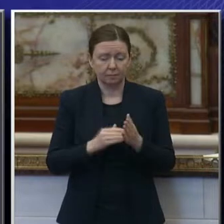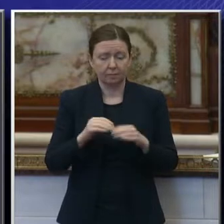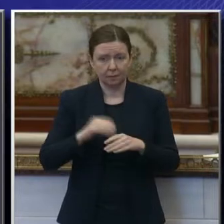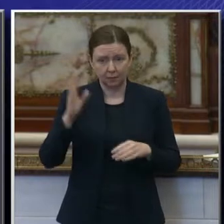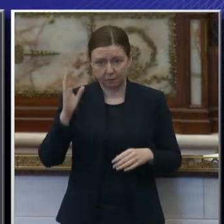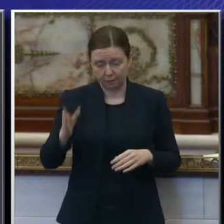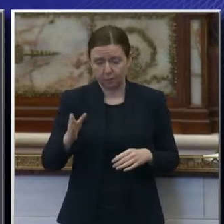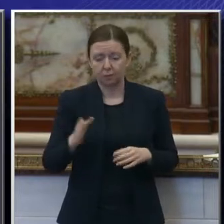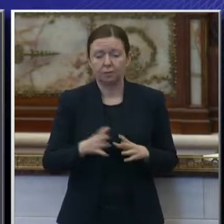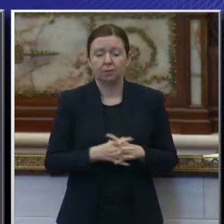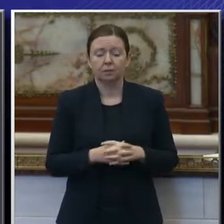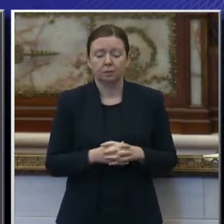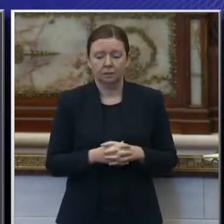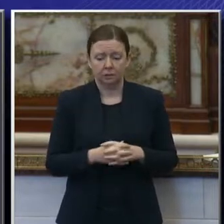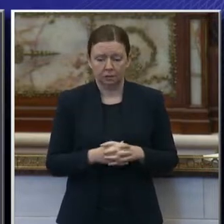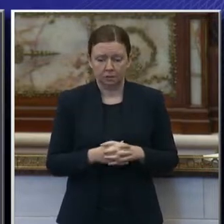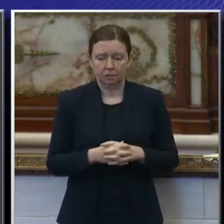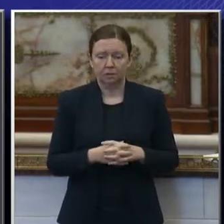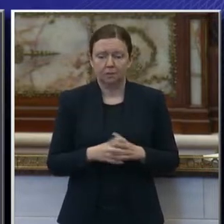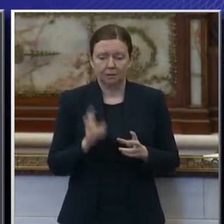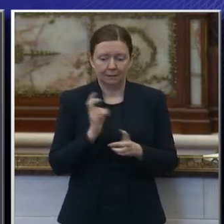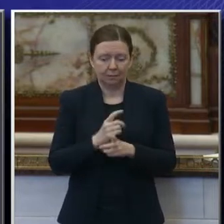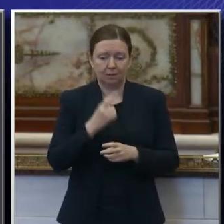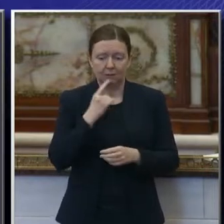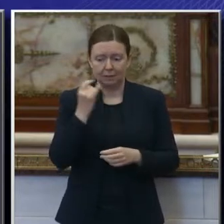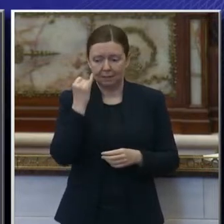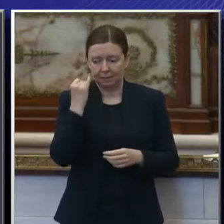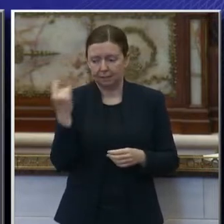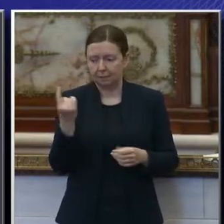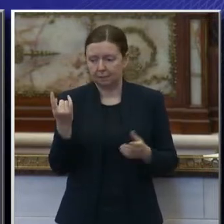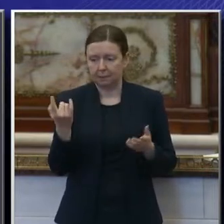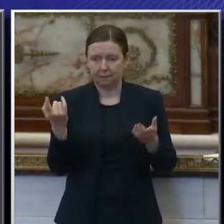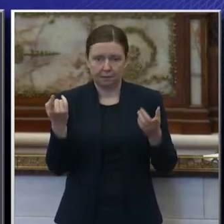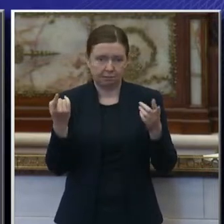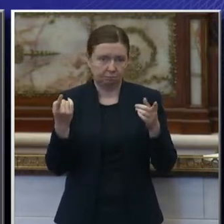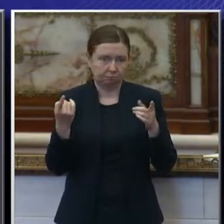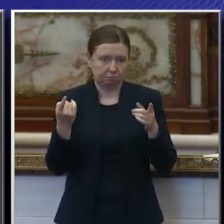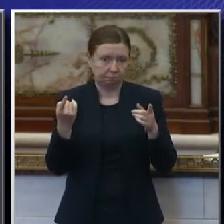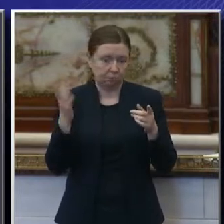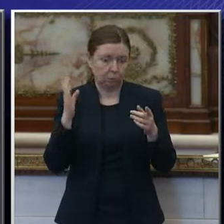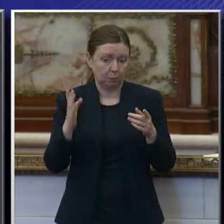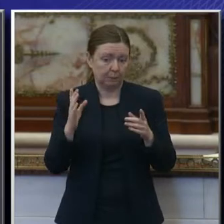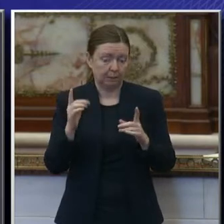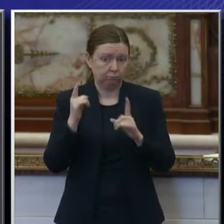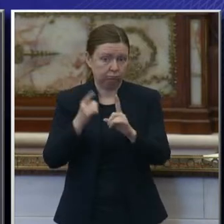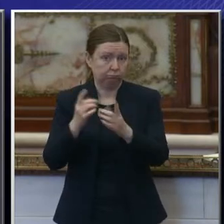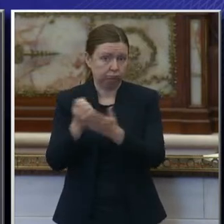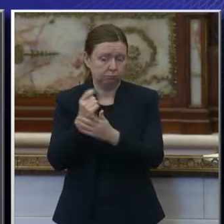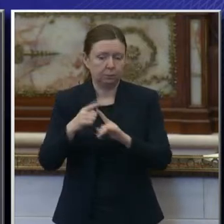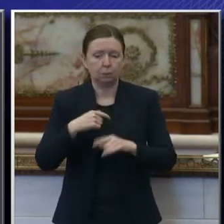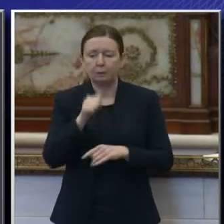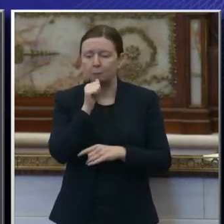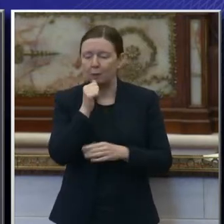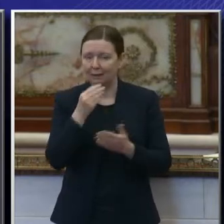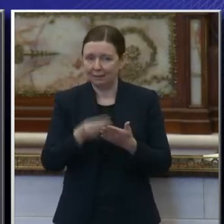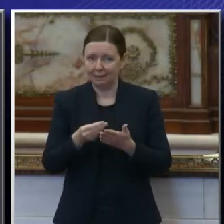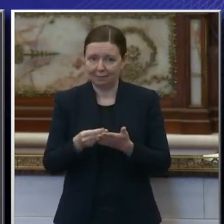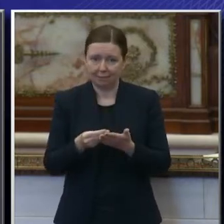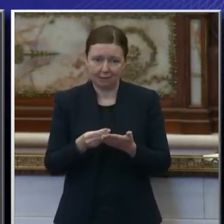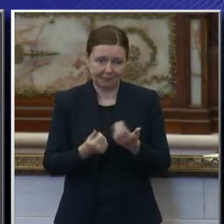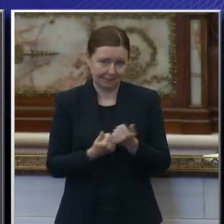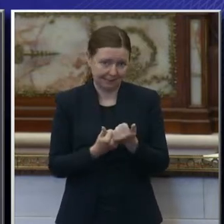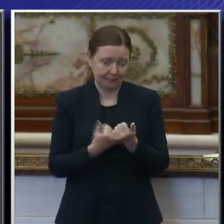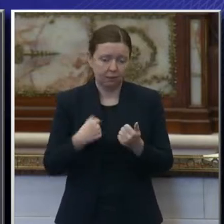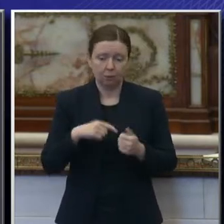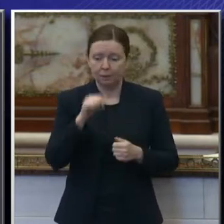future, it's hard to say if, you know, something like that would be pursued. But we are privately funded.